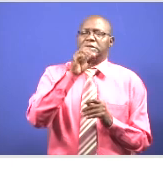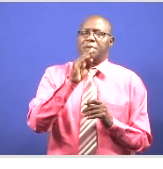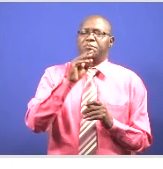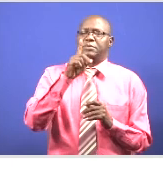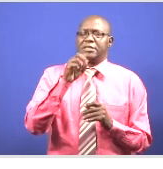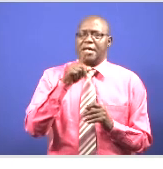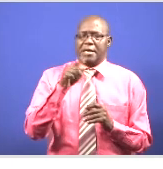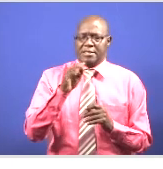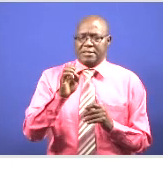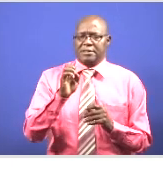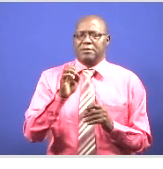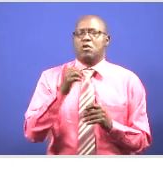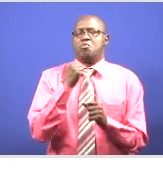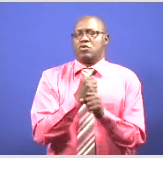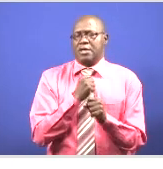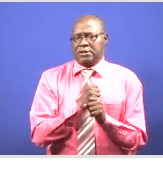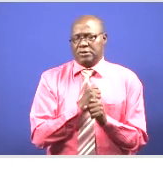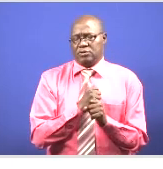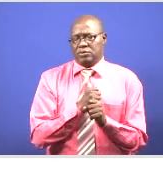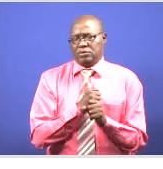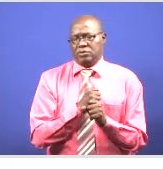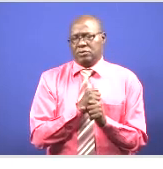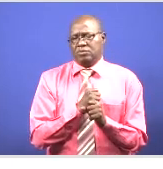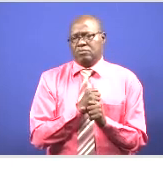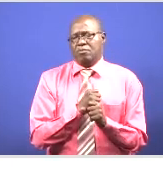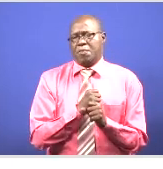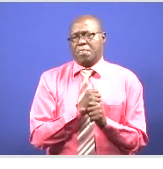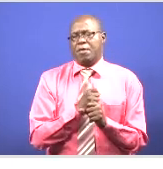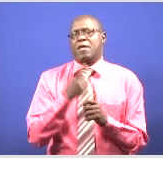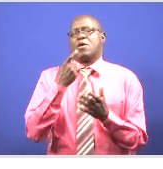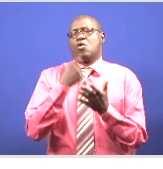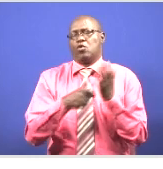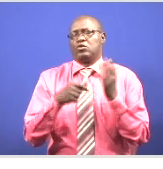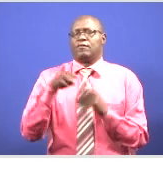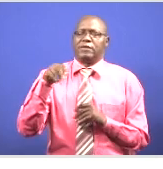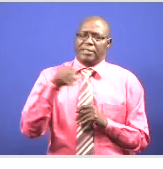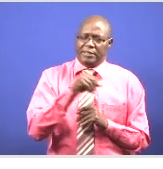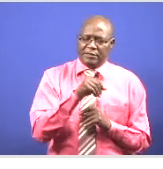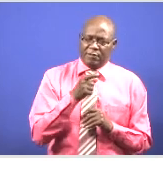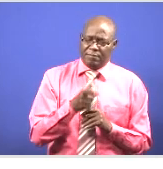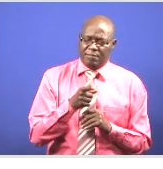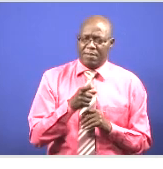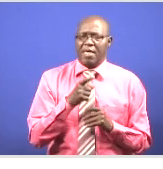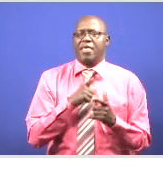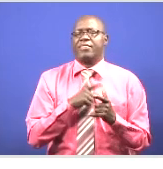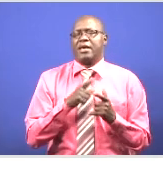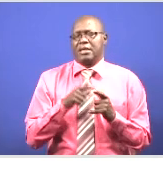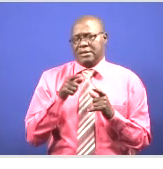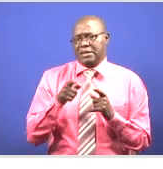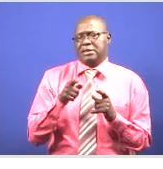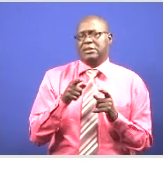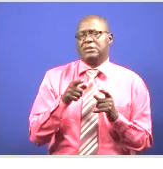want to subsidize production. You know, we want to fertilizer. Subsidize the cost of fertilizer, you know, because that in the long